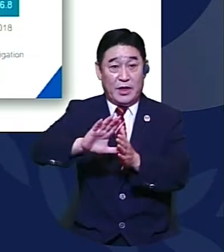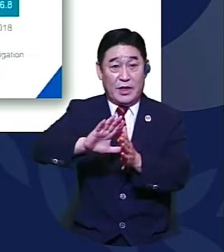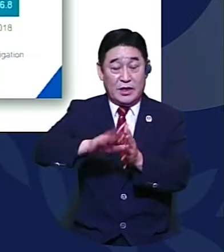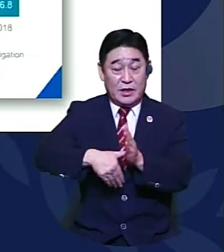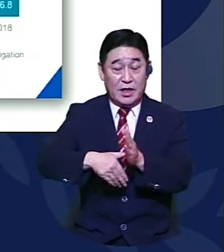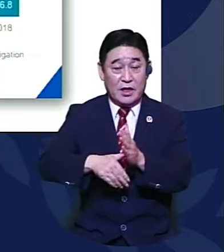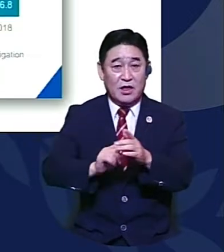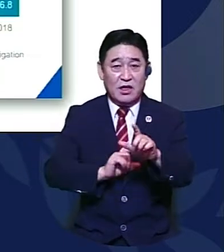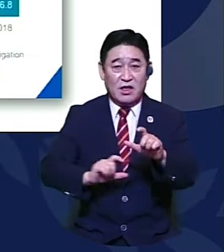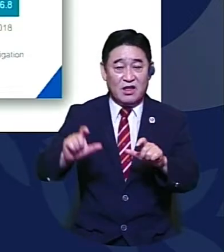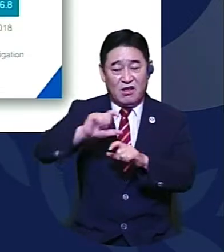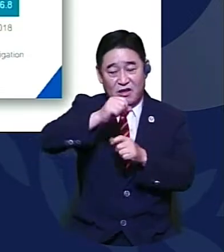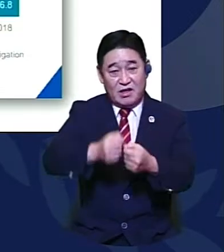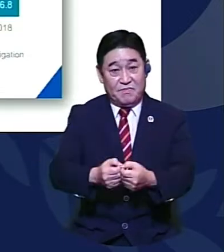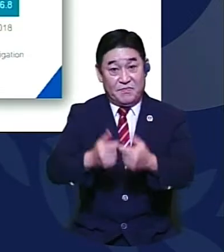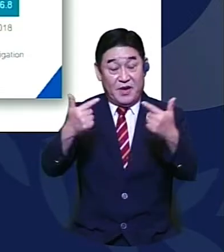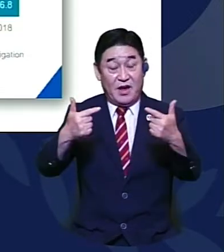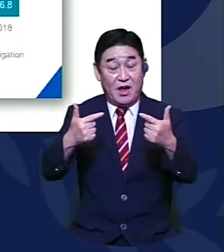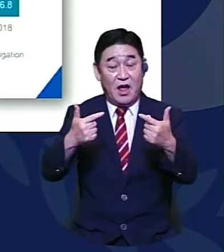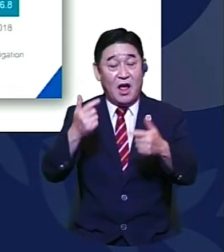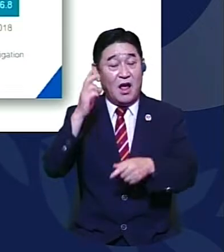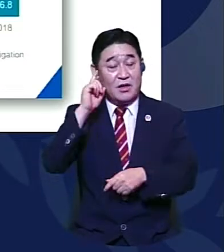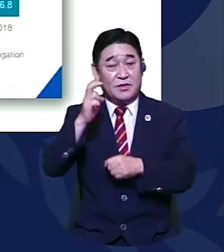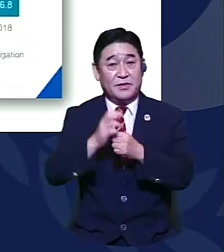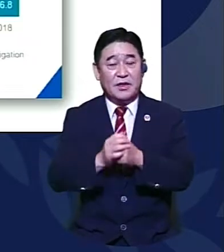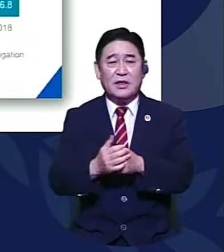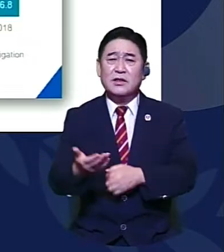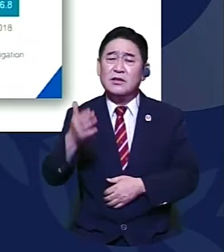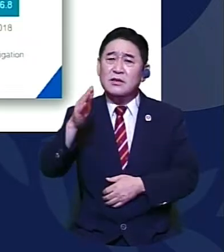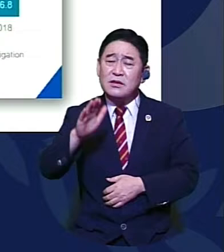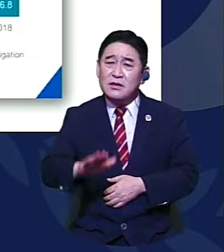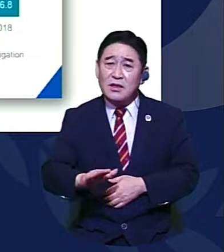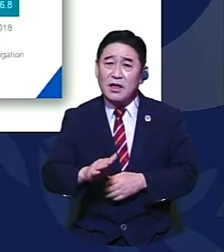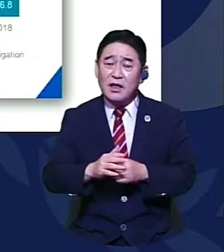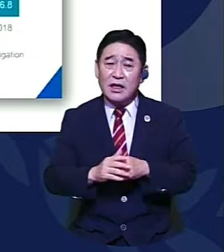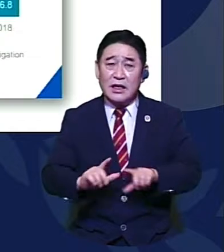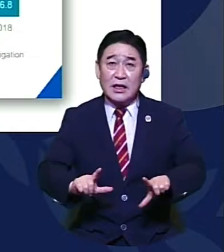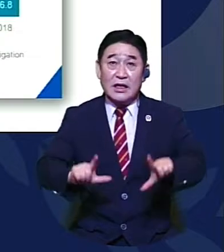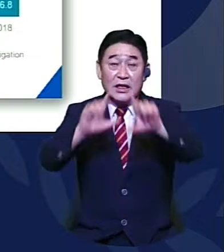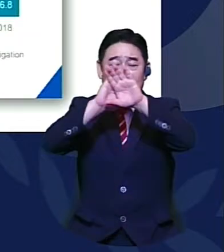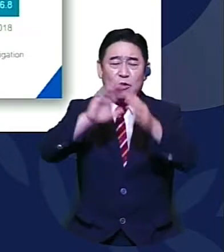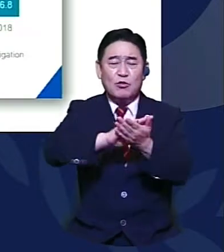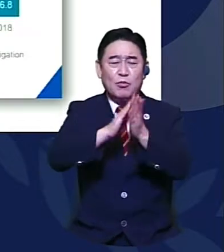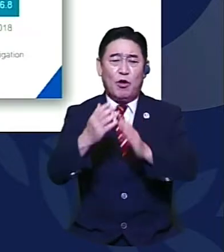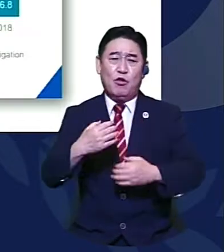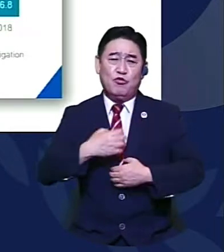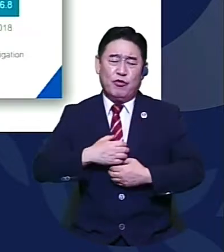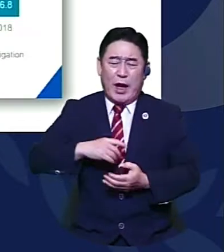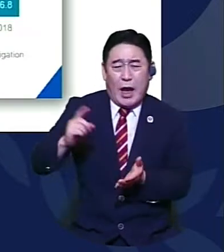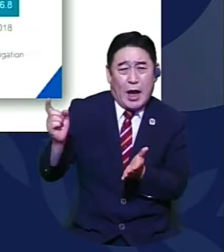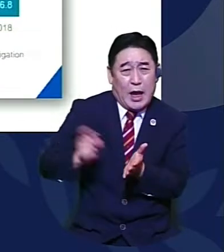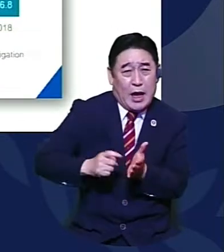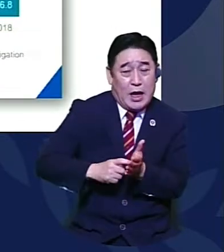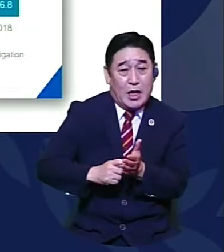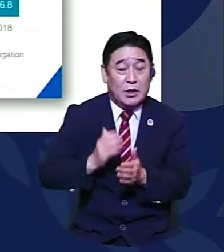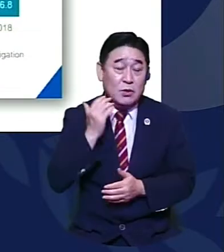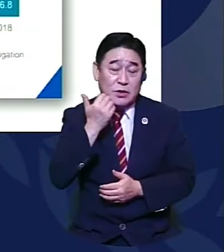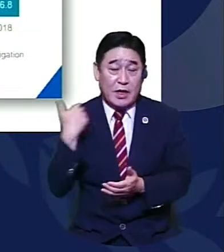million can the world go now that the climate crisis is so urgent and green recovery is so